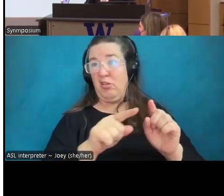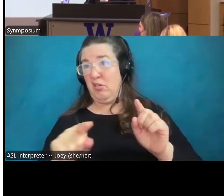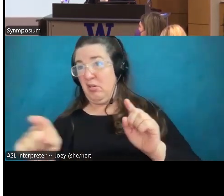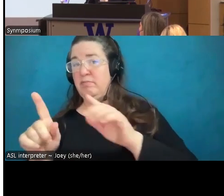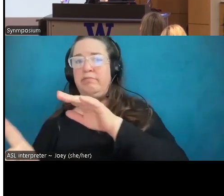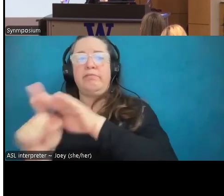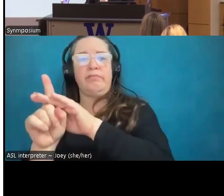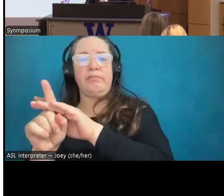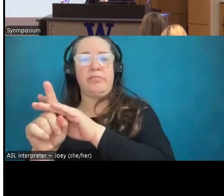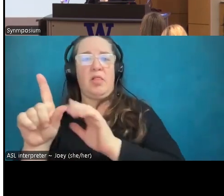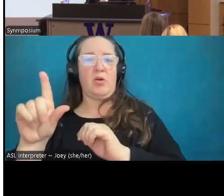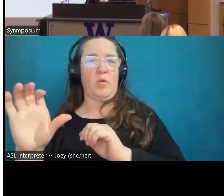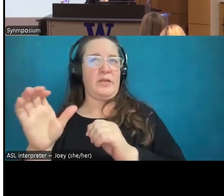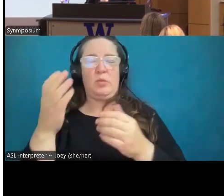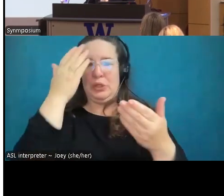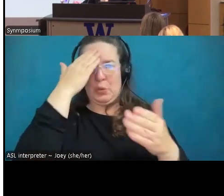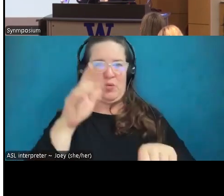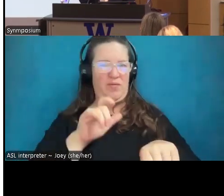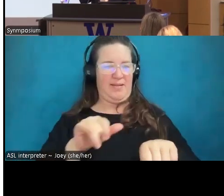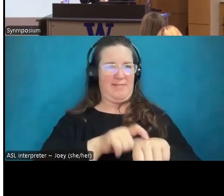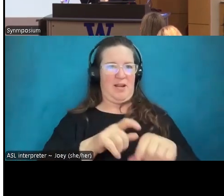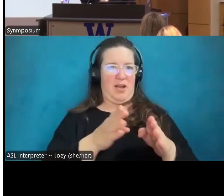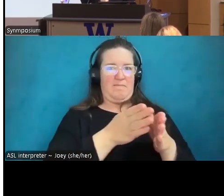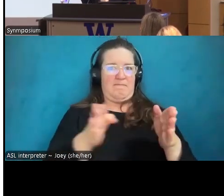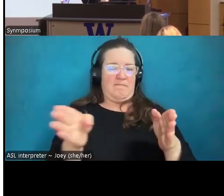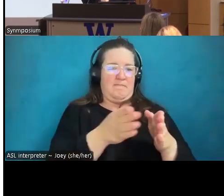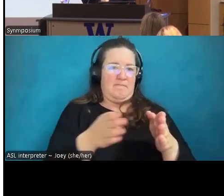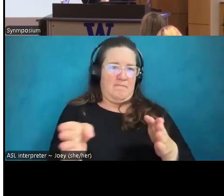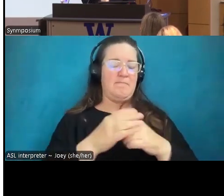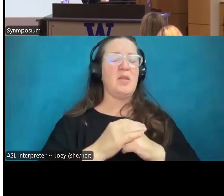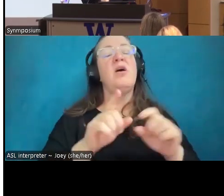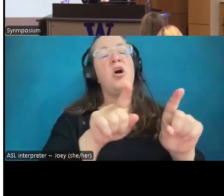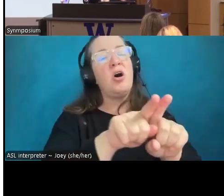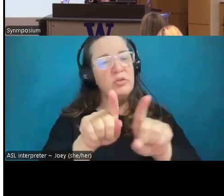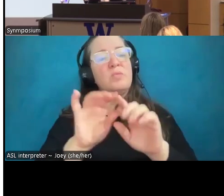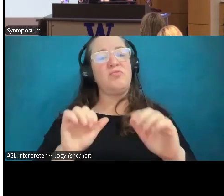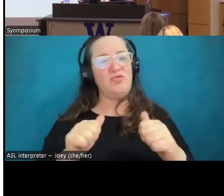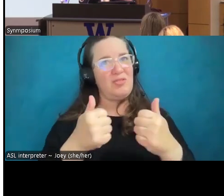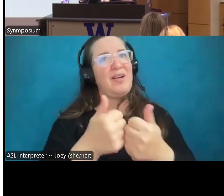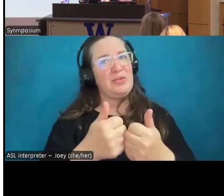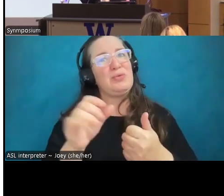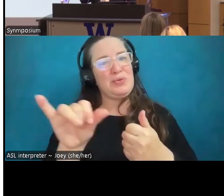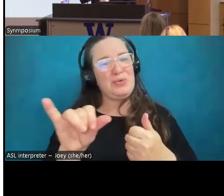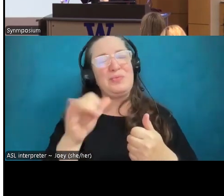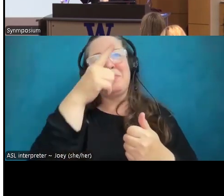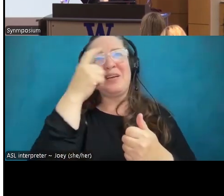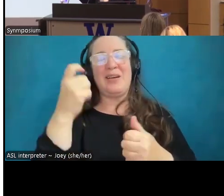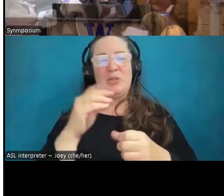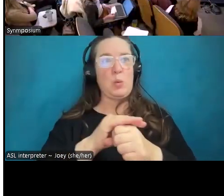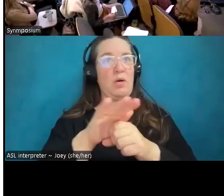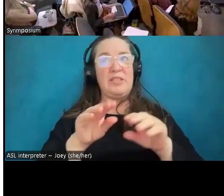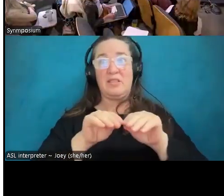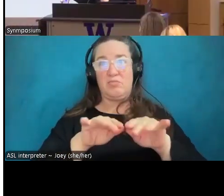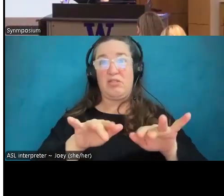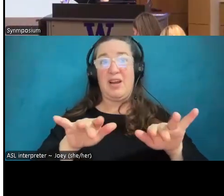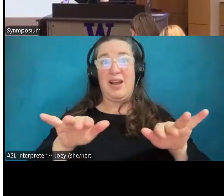onset. And it's also challenging because as COVID becomes so prevalent, there are so many